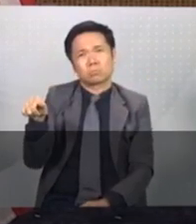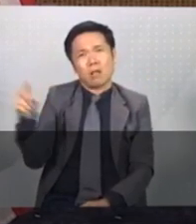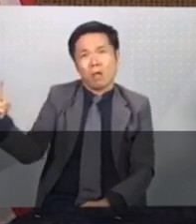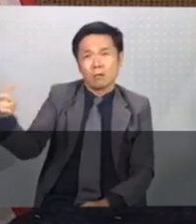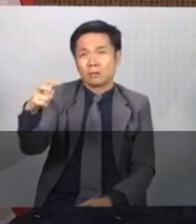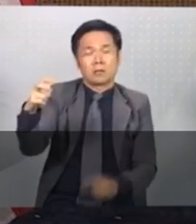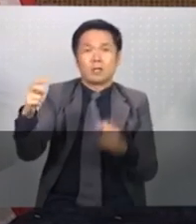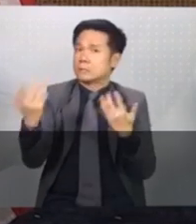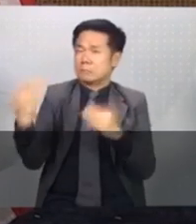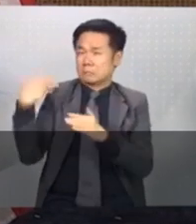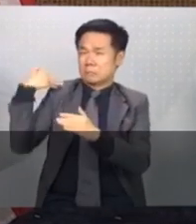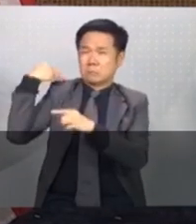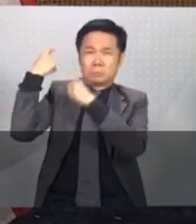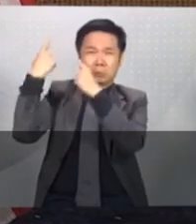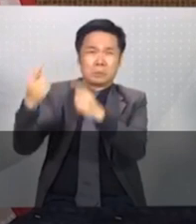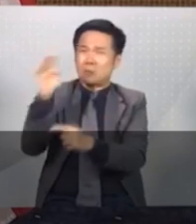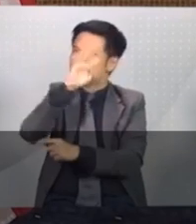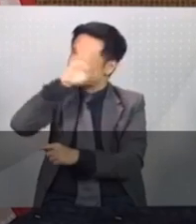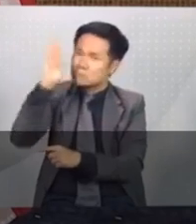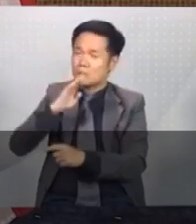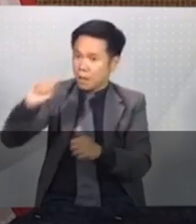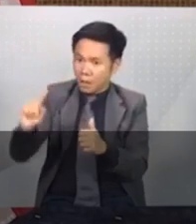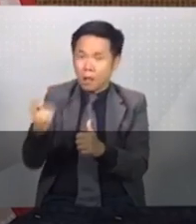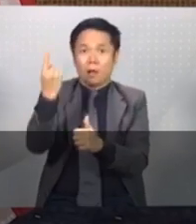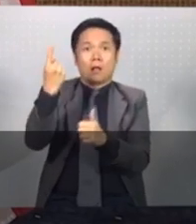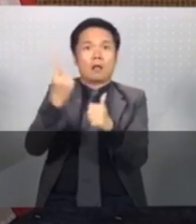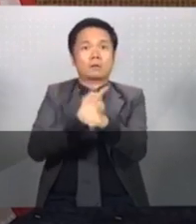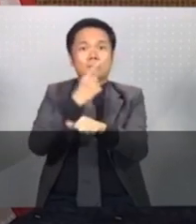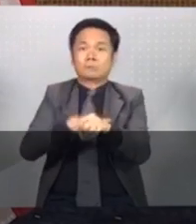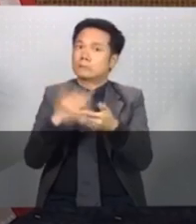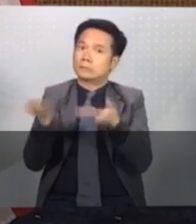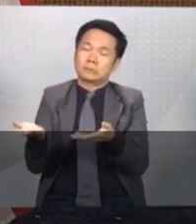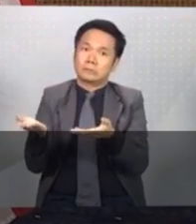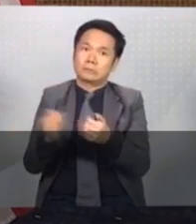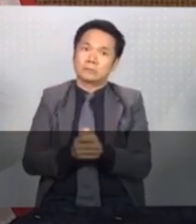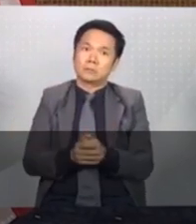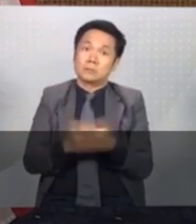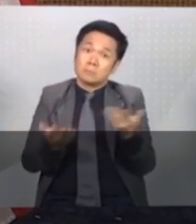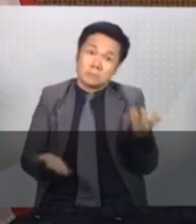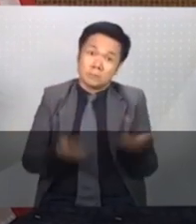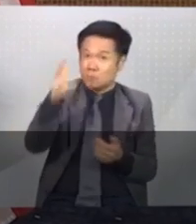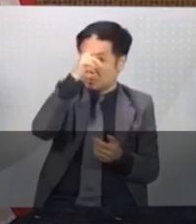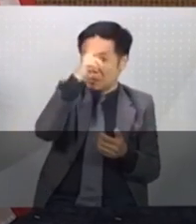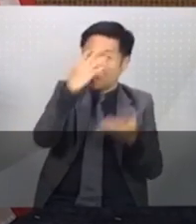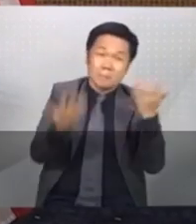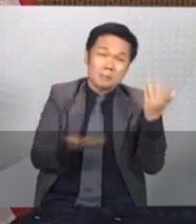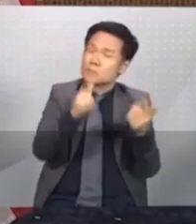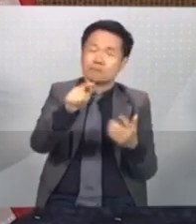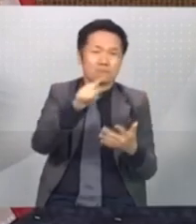is unprecedented in history. And this government may not be the government that you voted for.